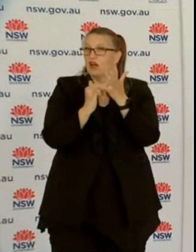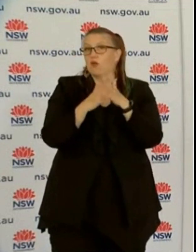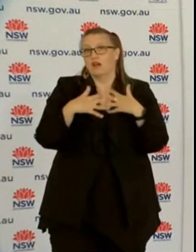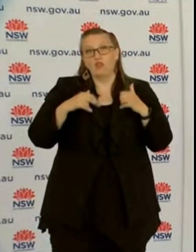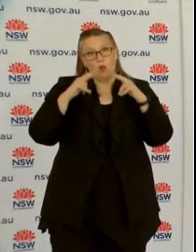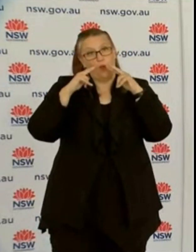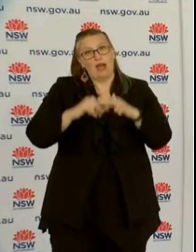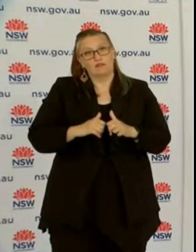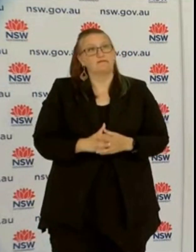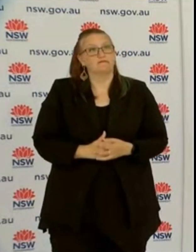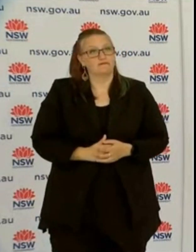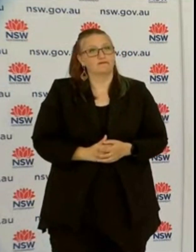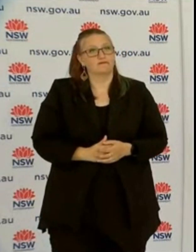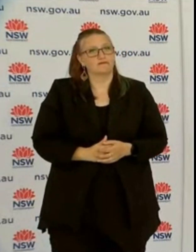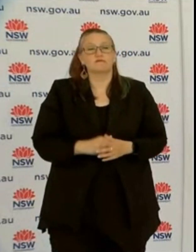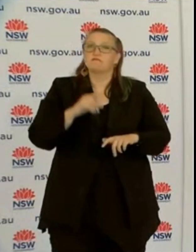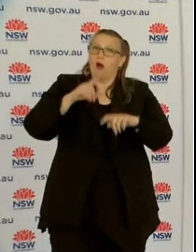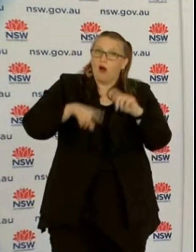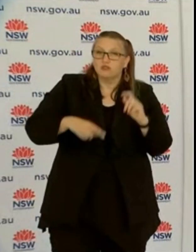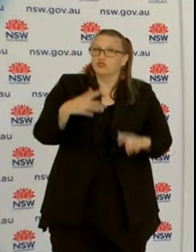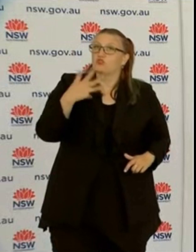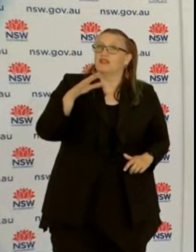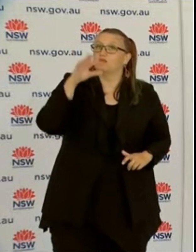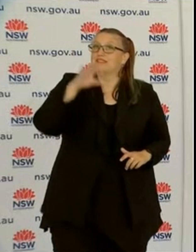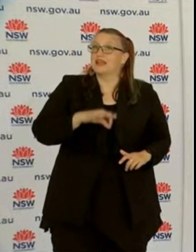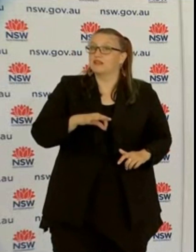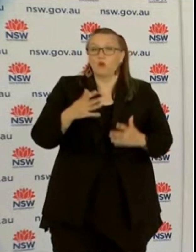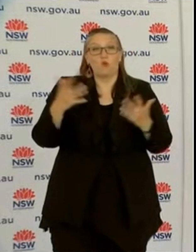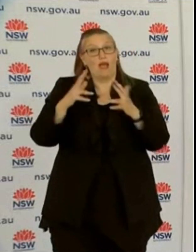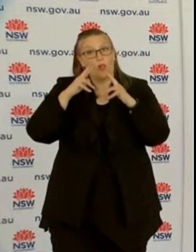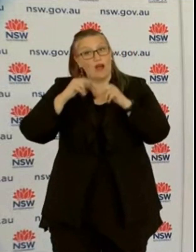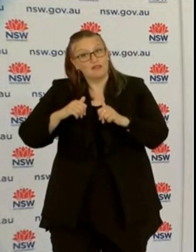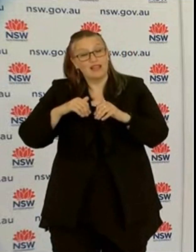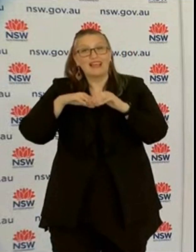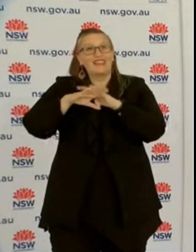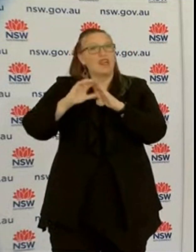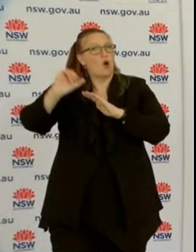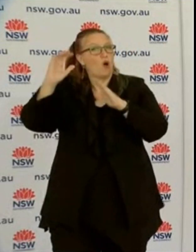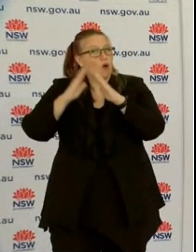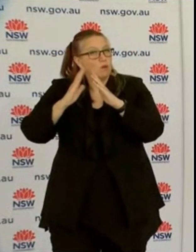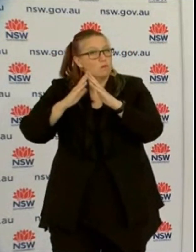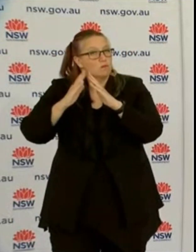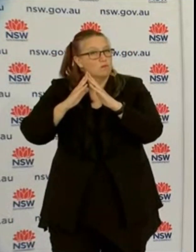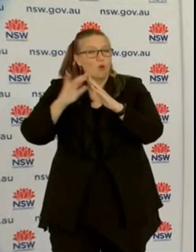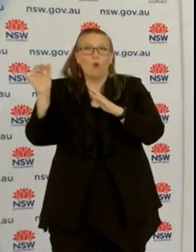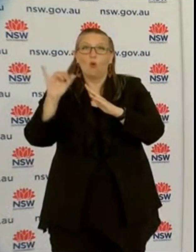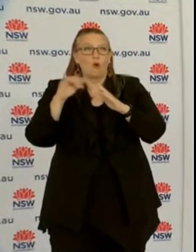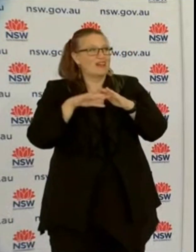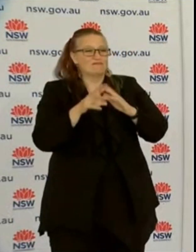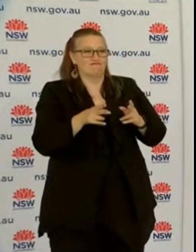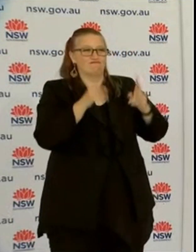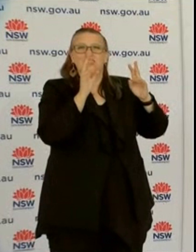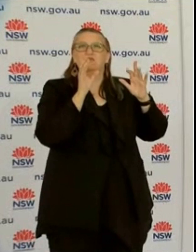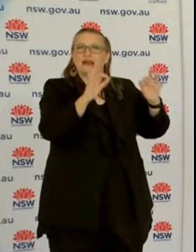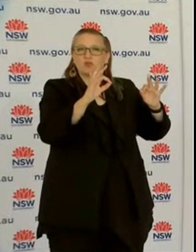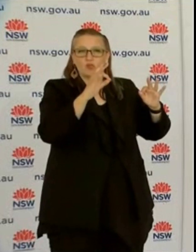majority of those, over 90%, are being cared for in the community or in New South Wales Health's special